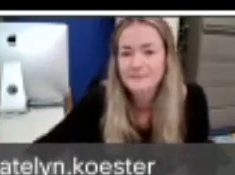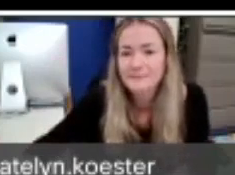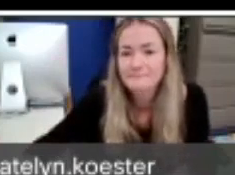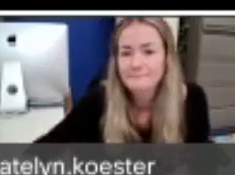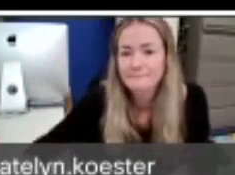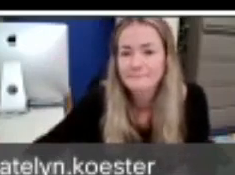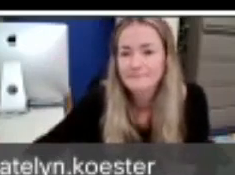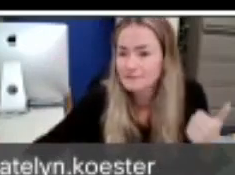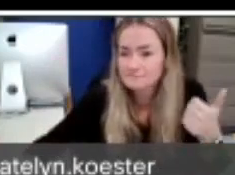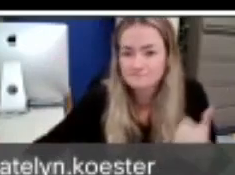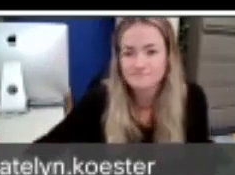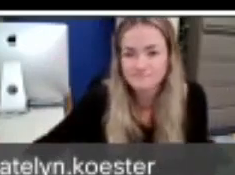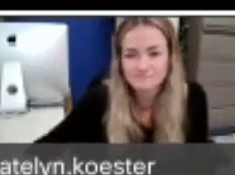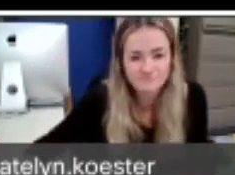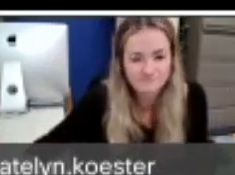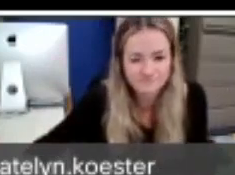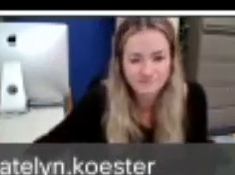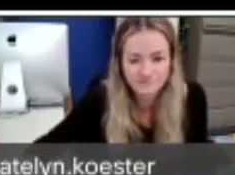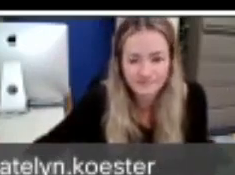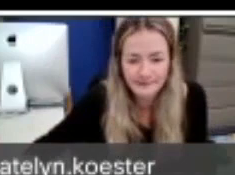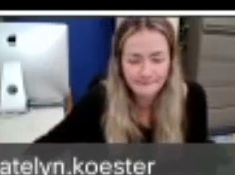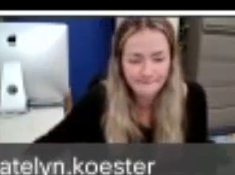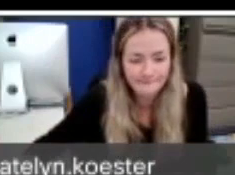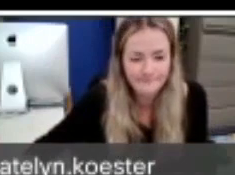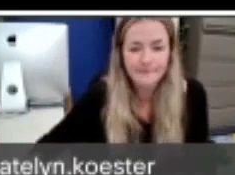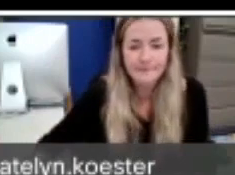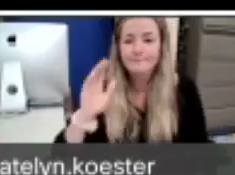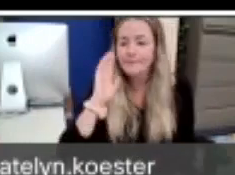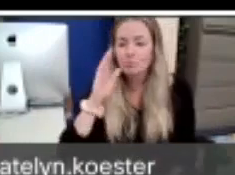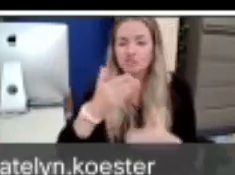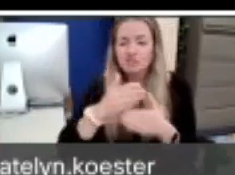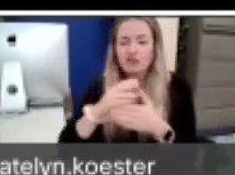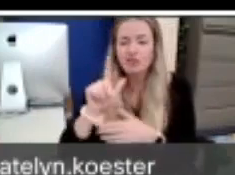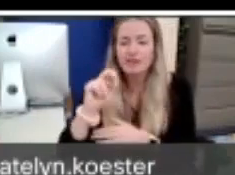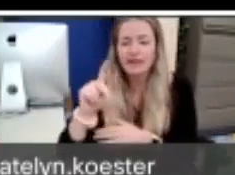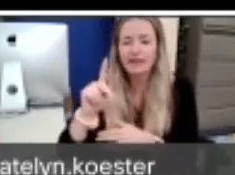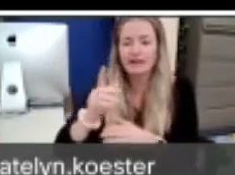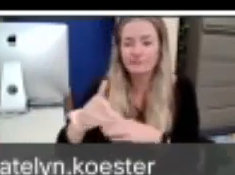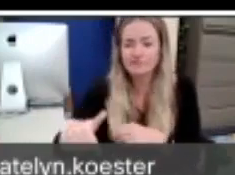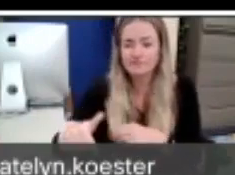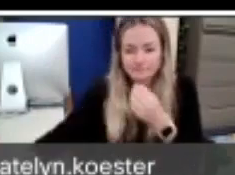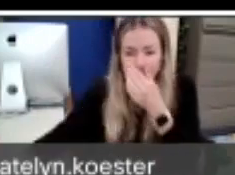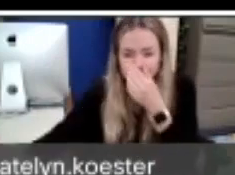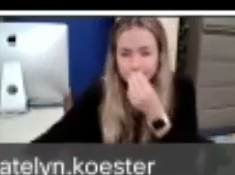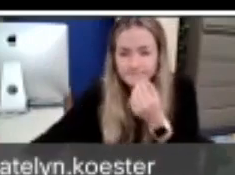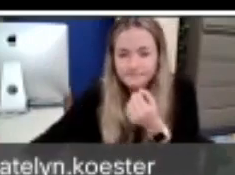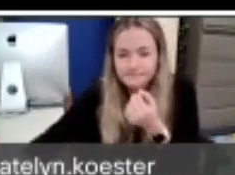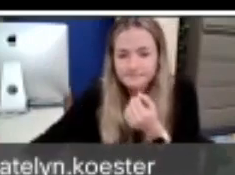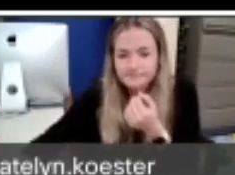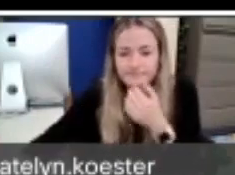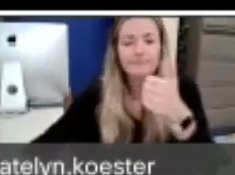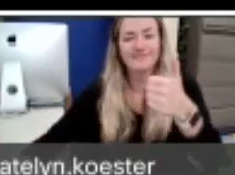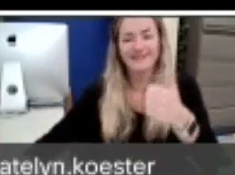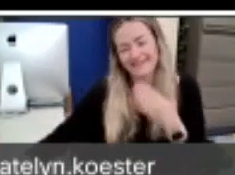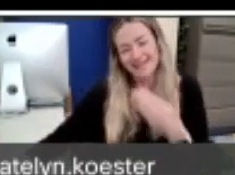or Katie, and I think maybe she could have sent the link to you. I can make sure that I pass the link around. Excuse